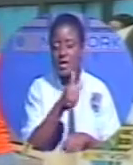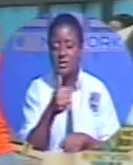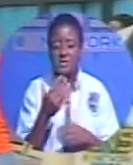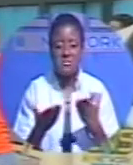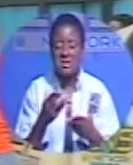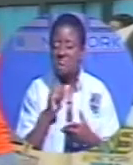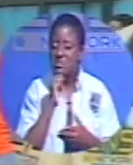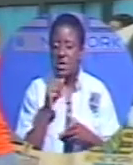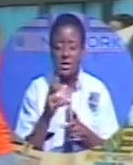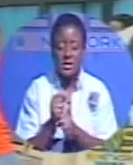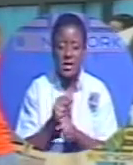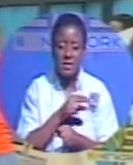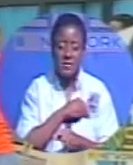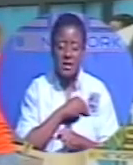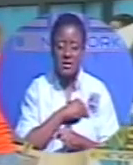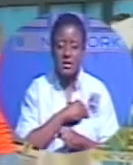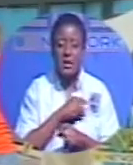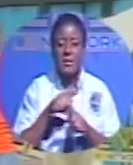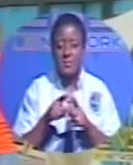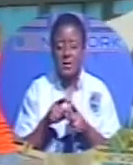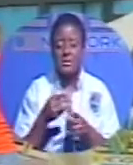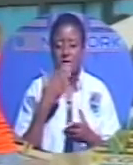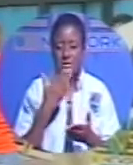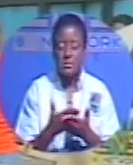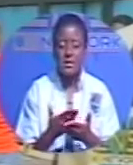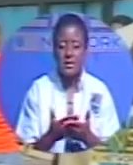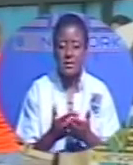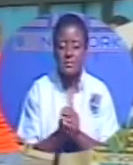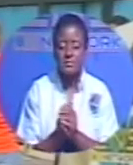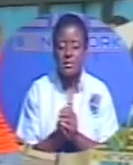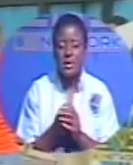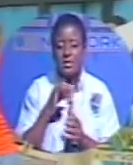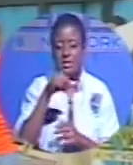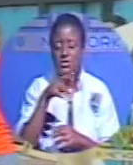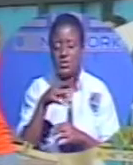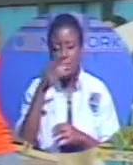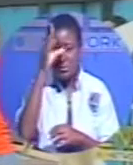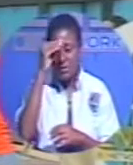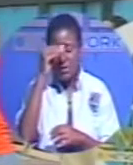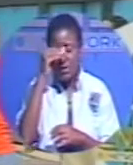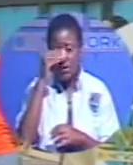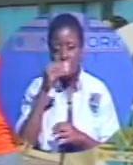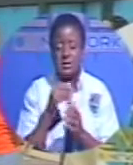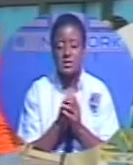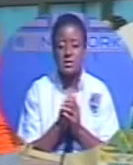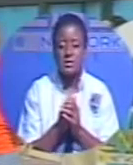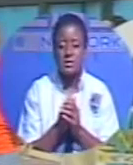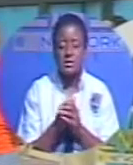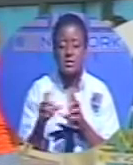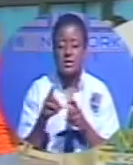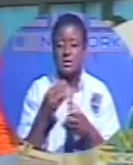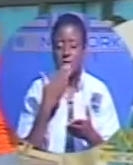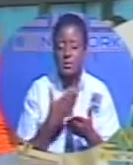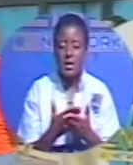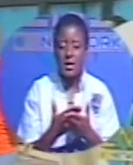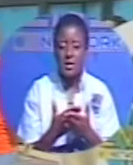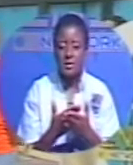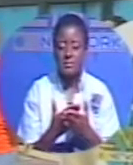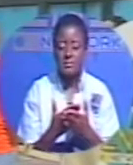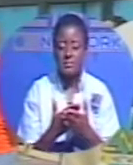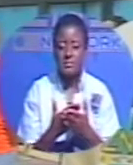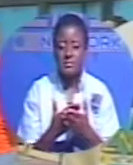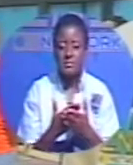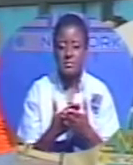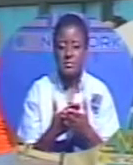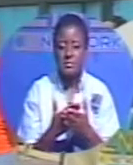anything about the junior team, for example, the boys 4x100 meter relay team. And so the team performed extremely well overall. Considering that